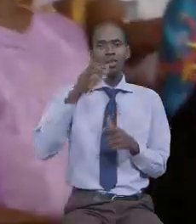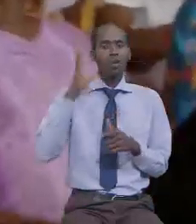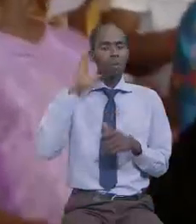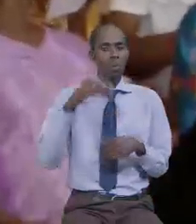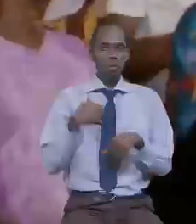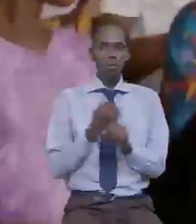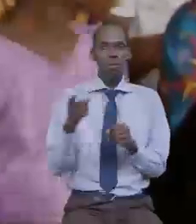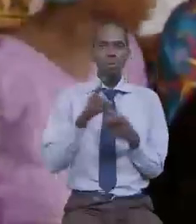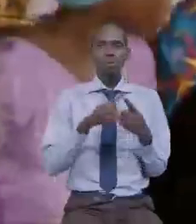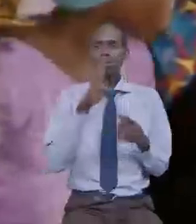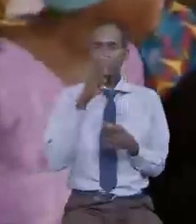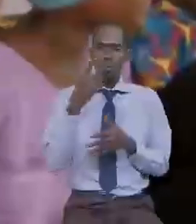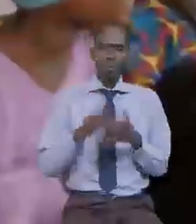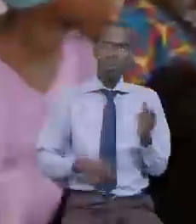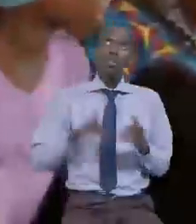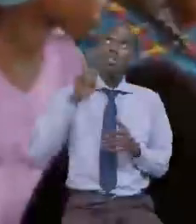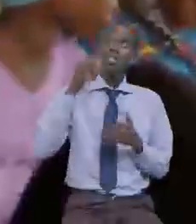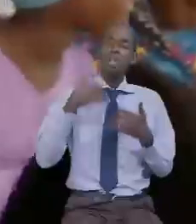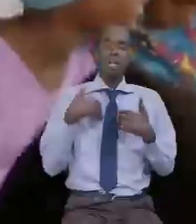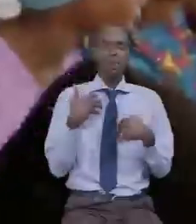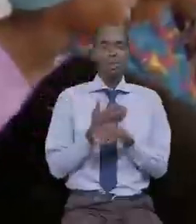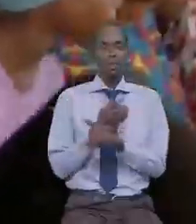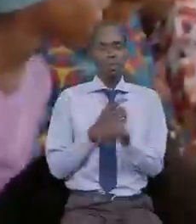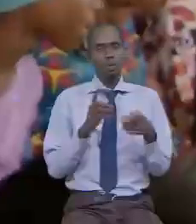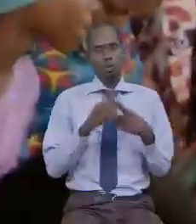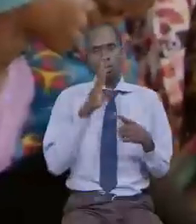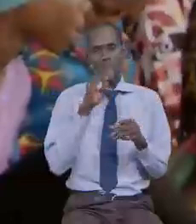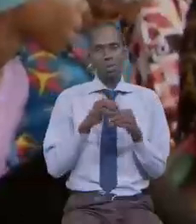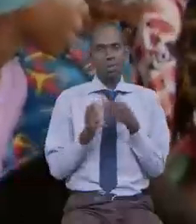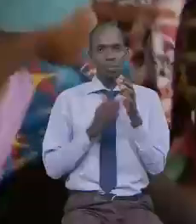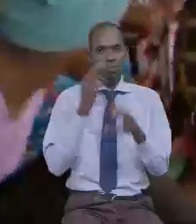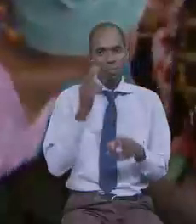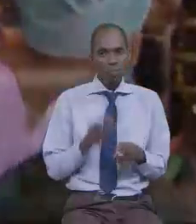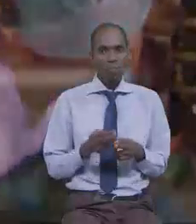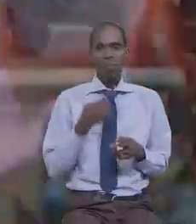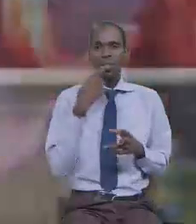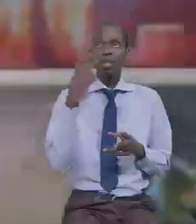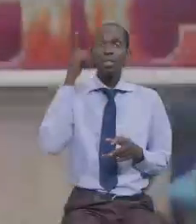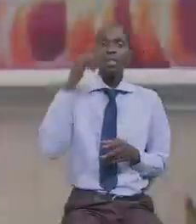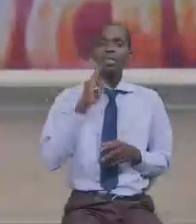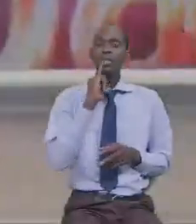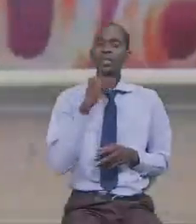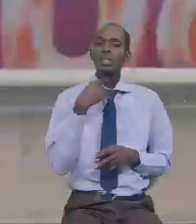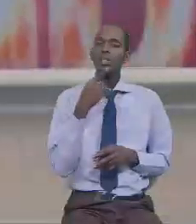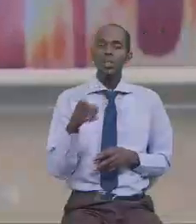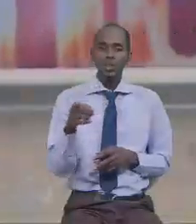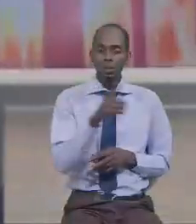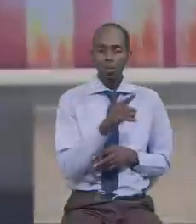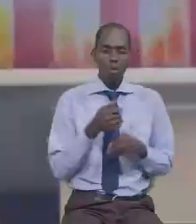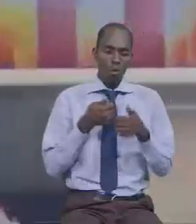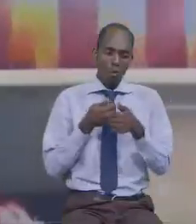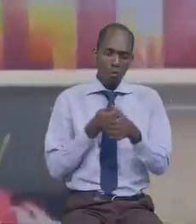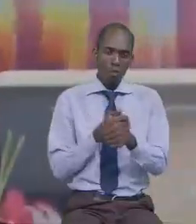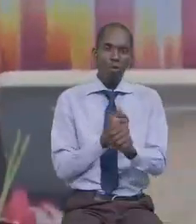you to be. But you follow him. That's what he's saying to you. He says, follow me, and I